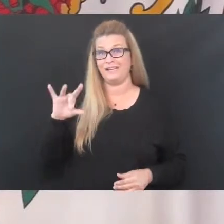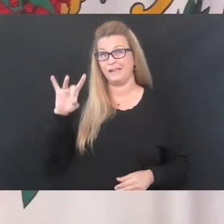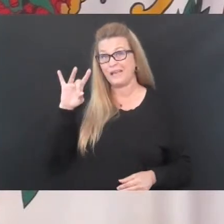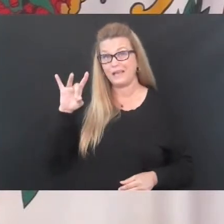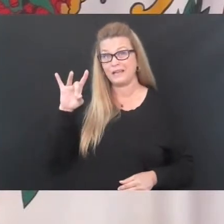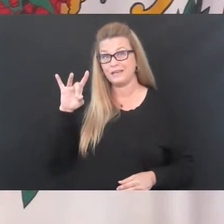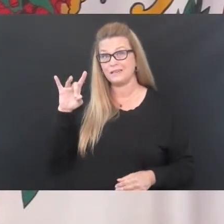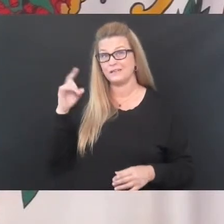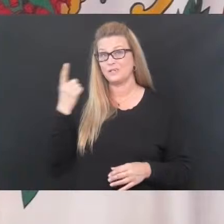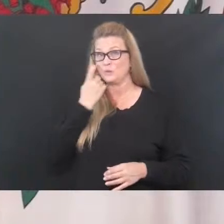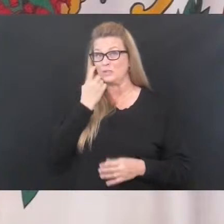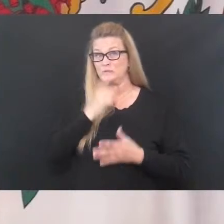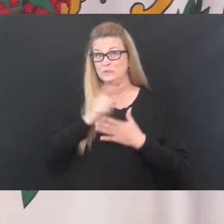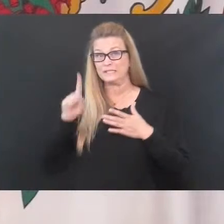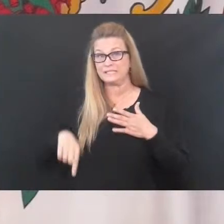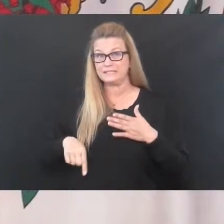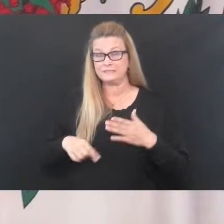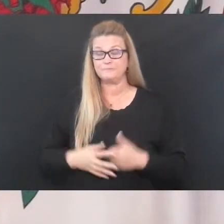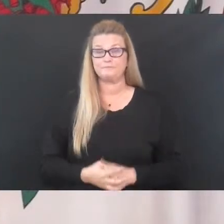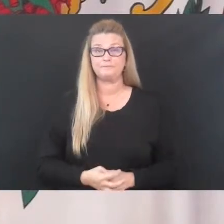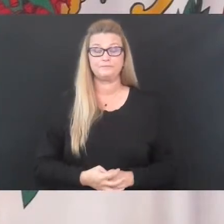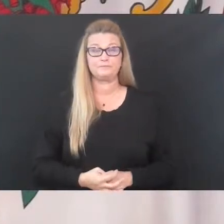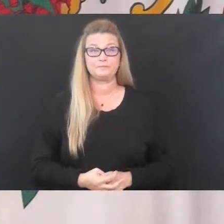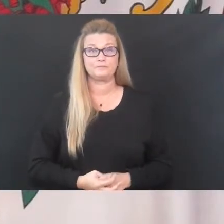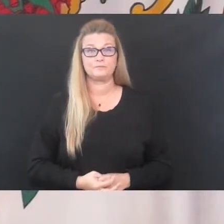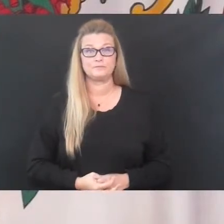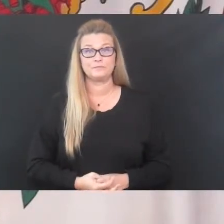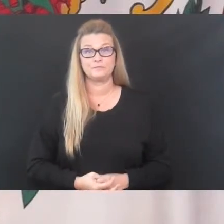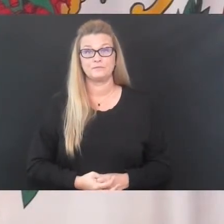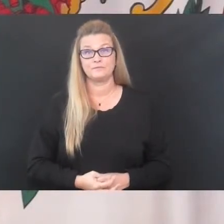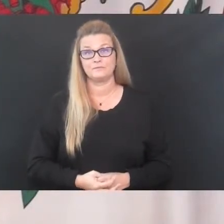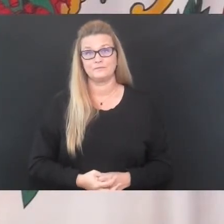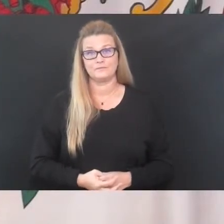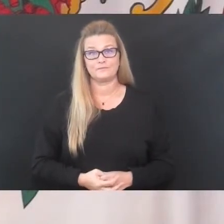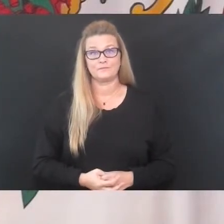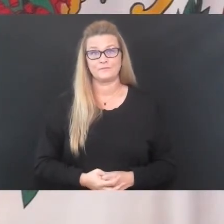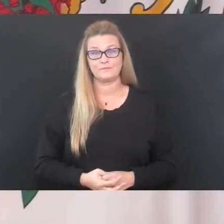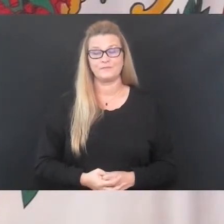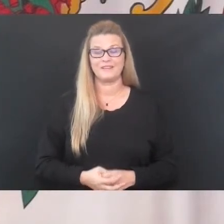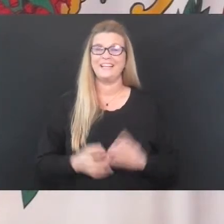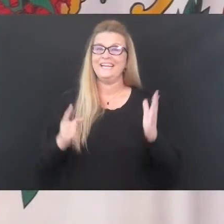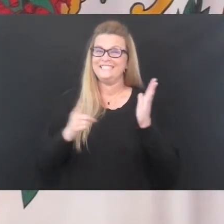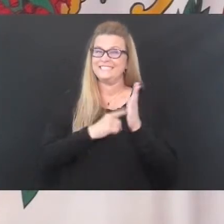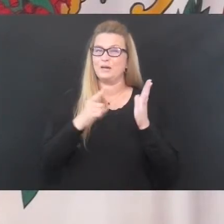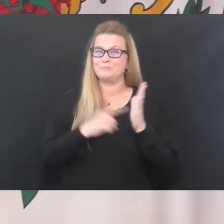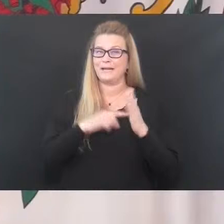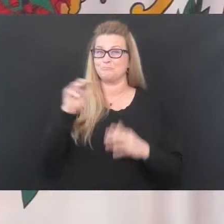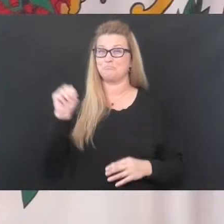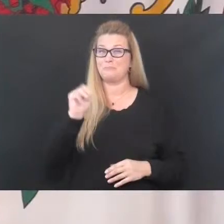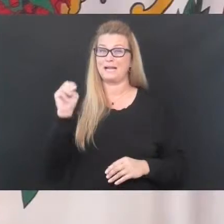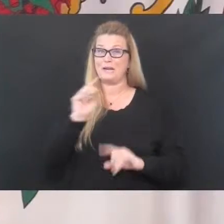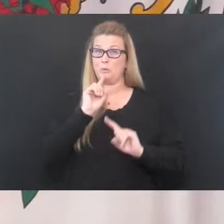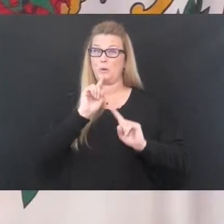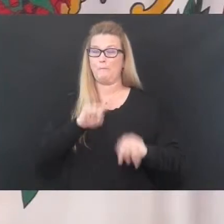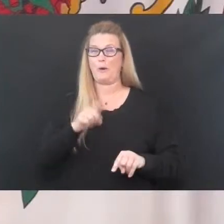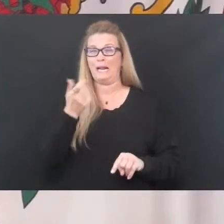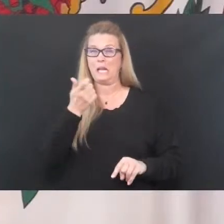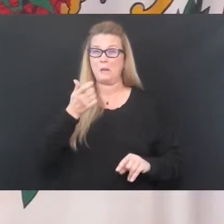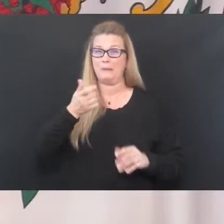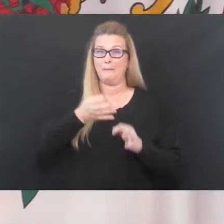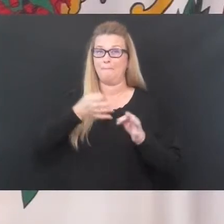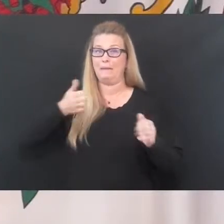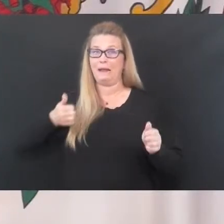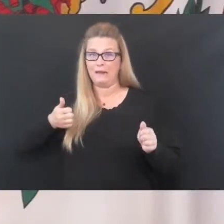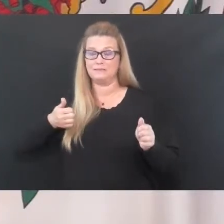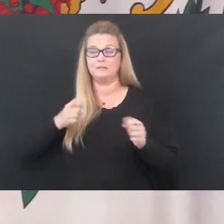the weekend, and like I said, sometimes this is a little late on reporting, but this